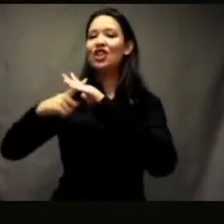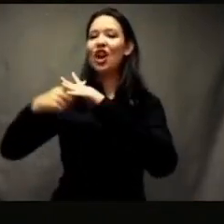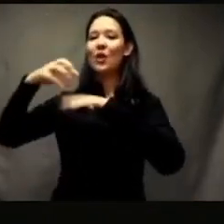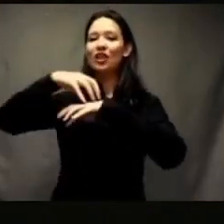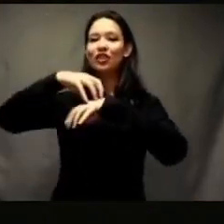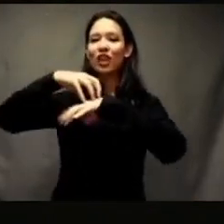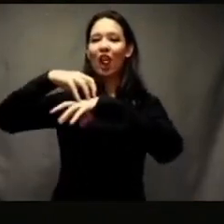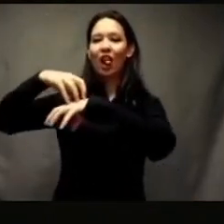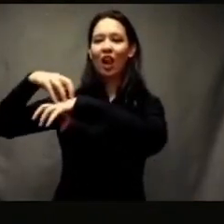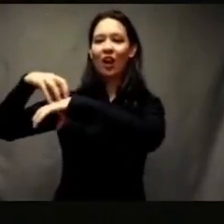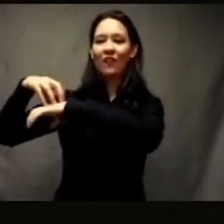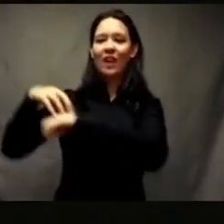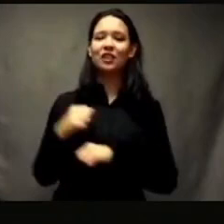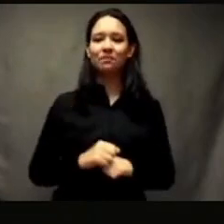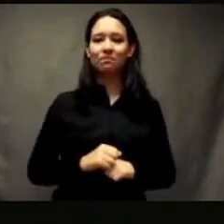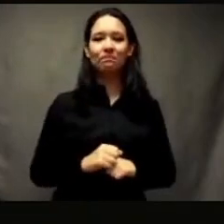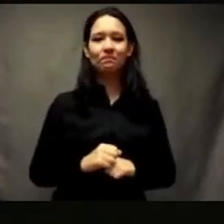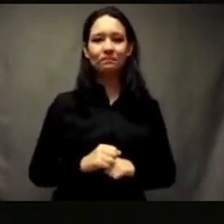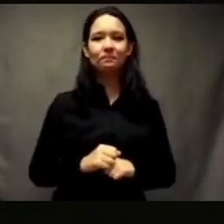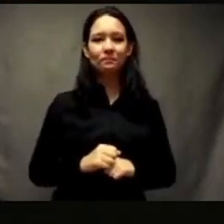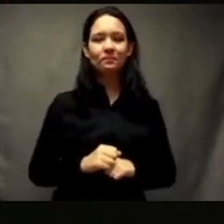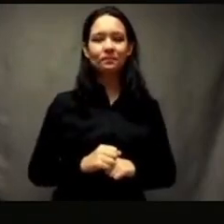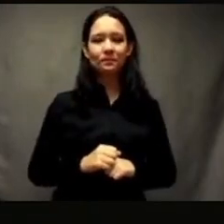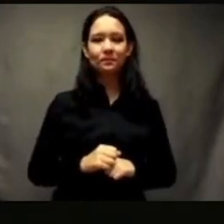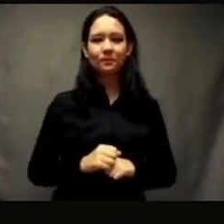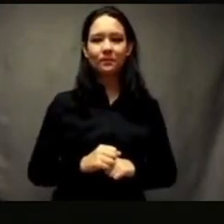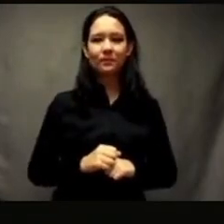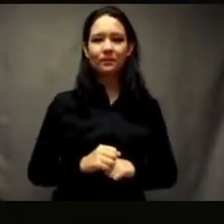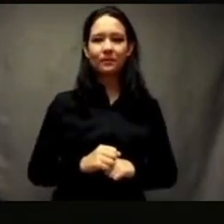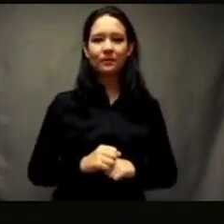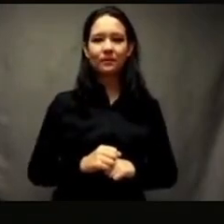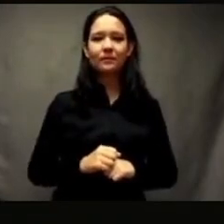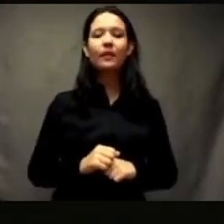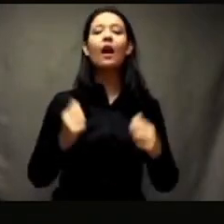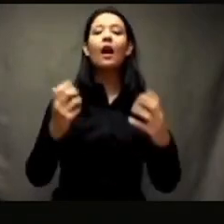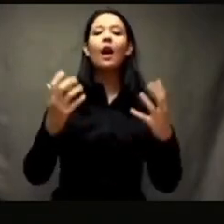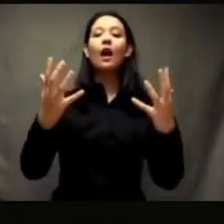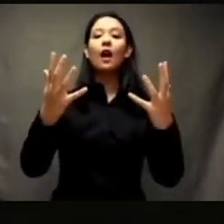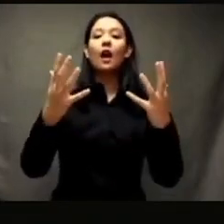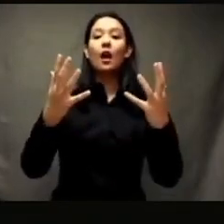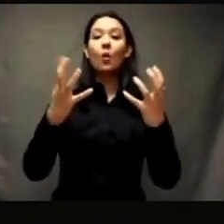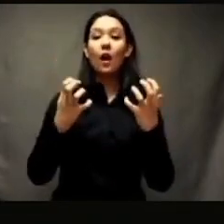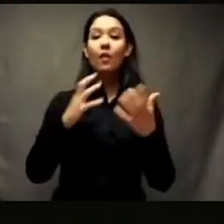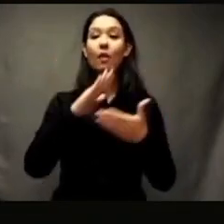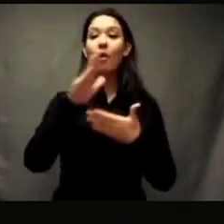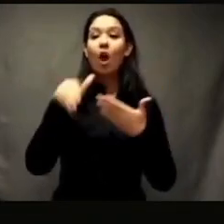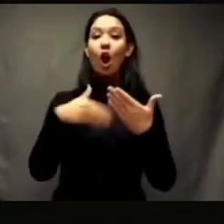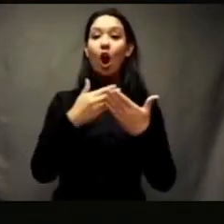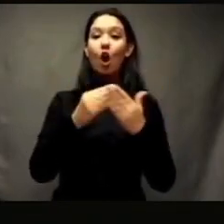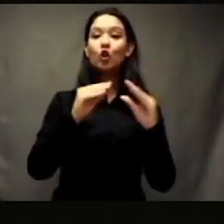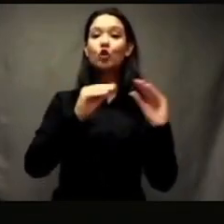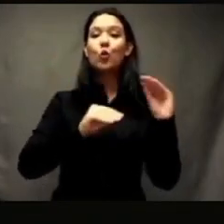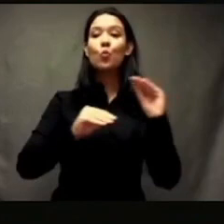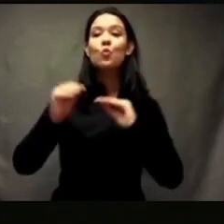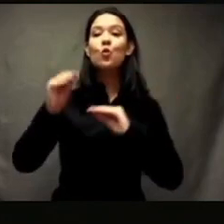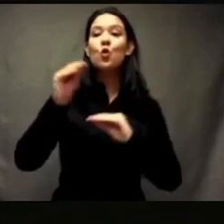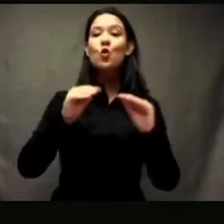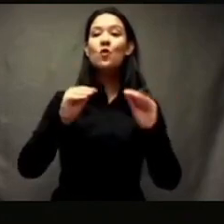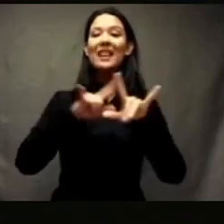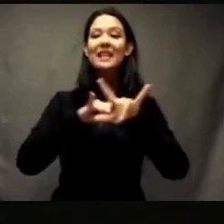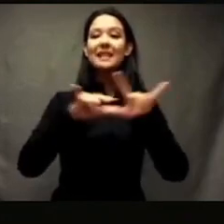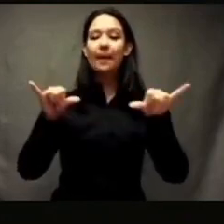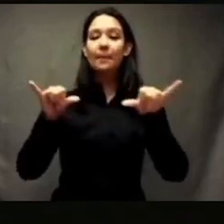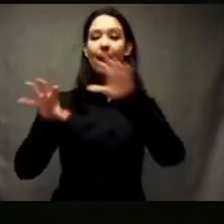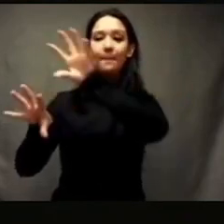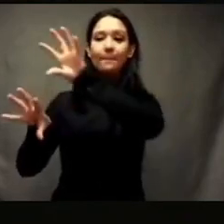jellyfish's program. So I want them all to move at the same time towards shark.